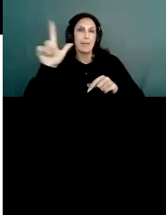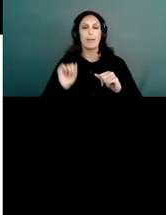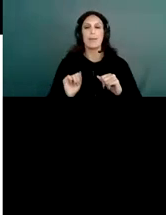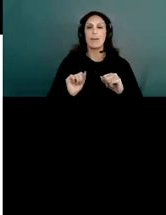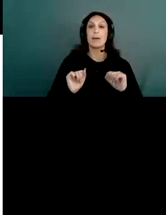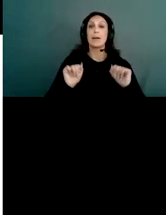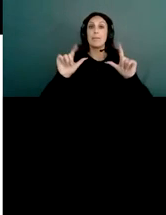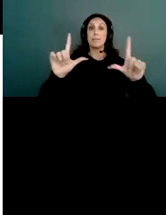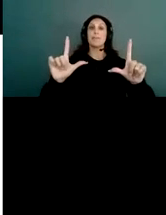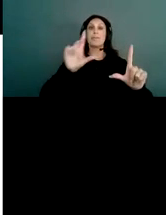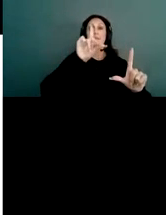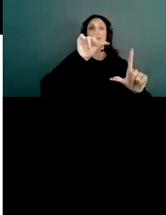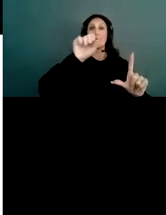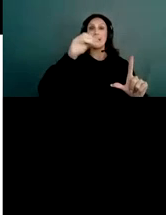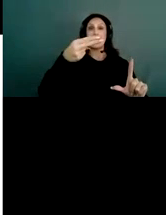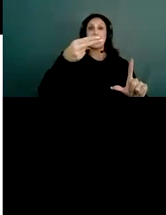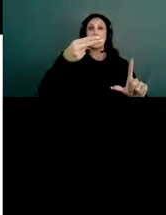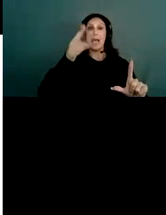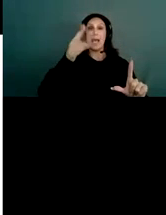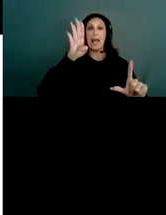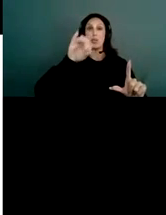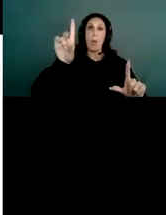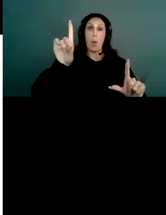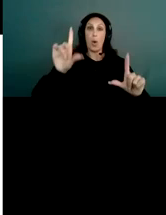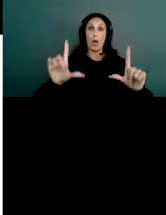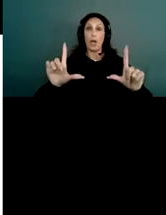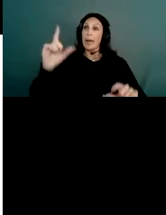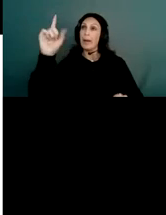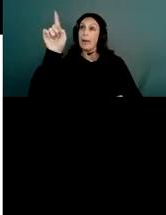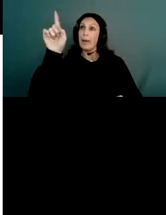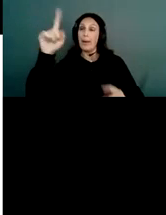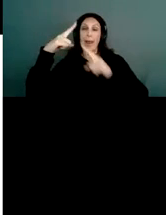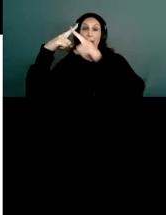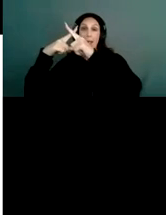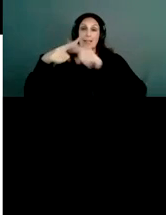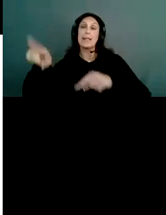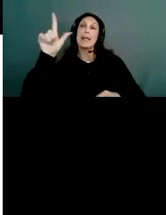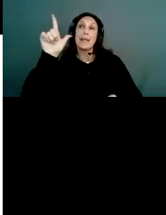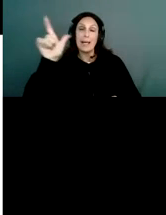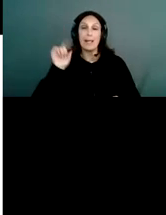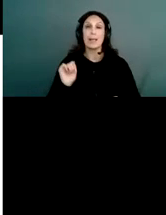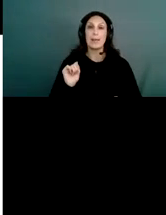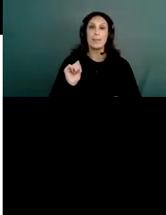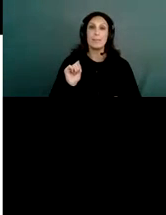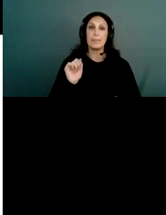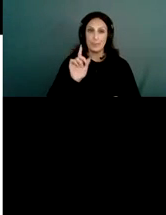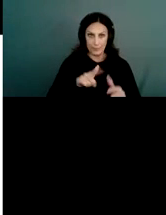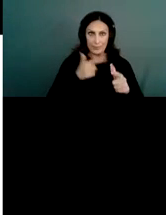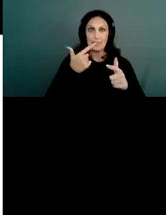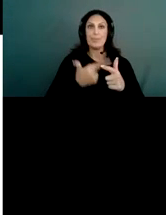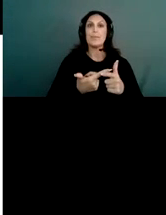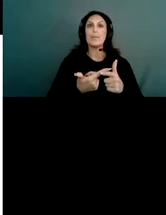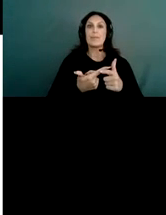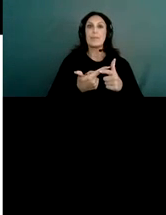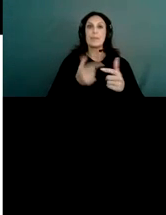dashboard. It will then reaffirm that they want to exit, and then they will get the credit that they